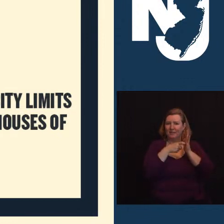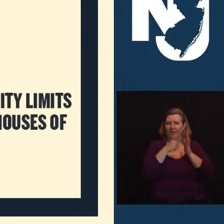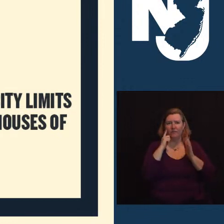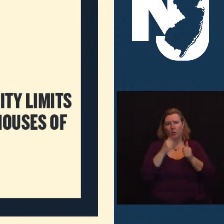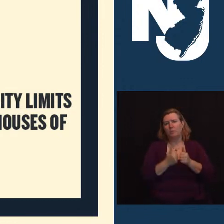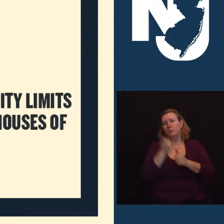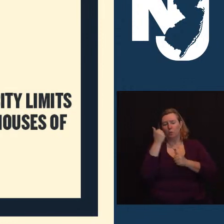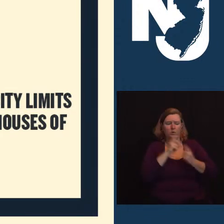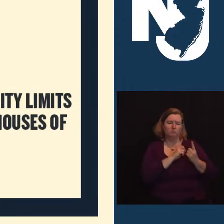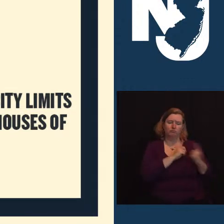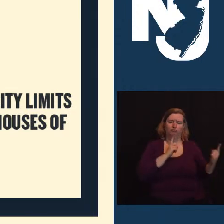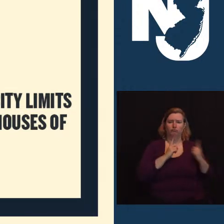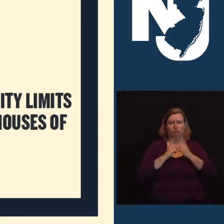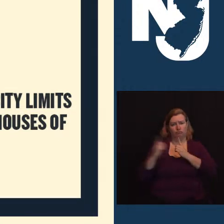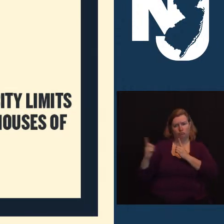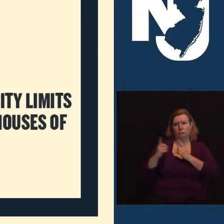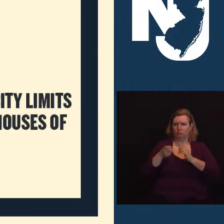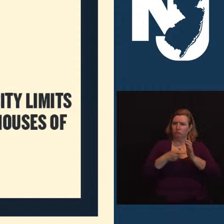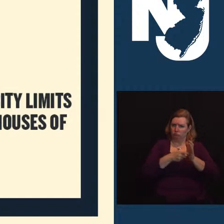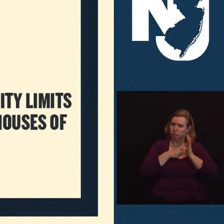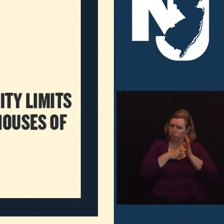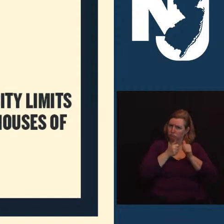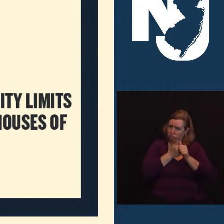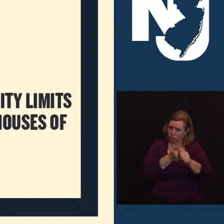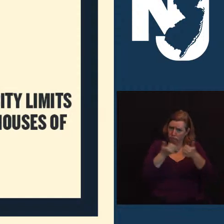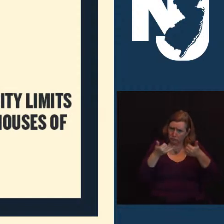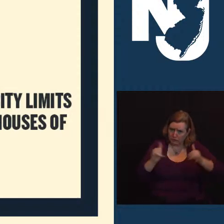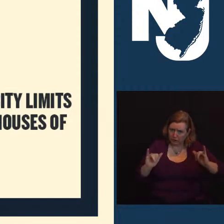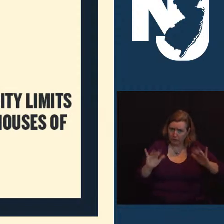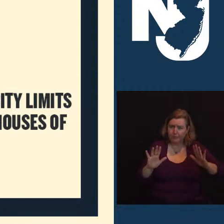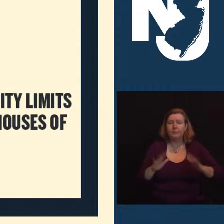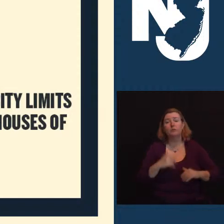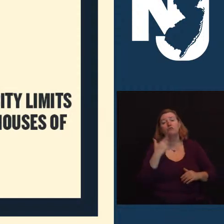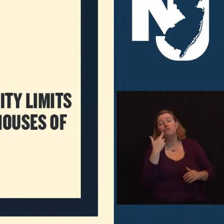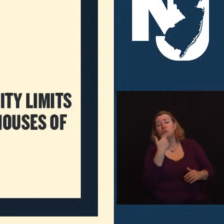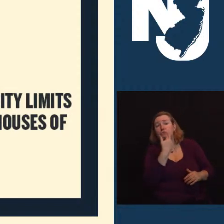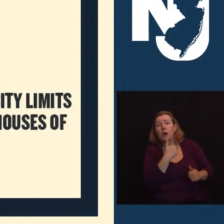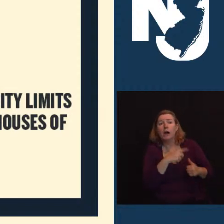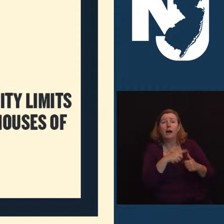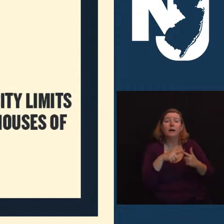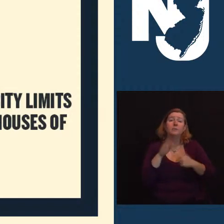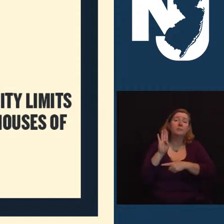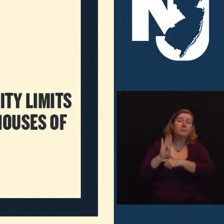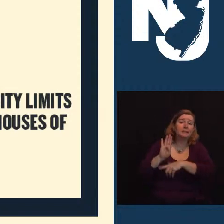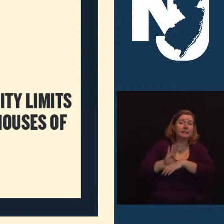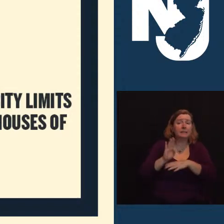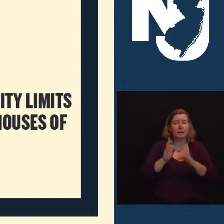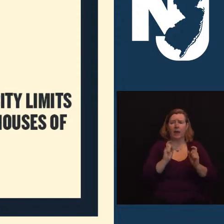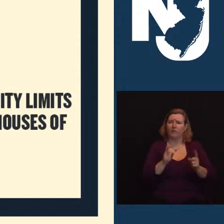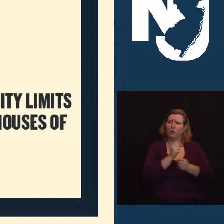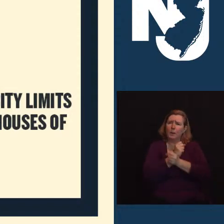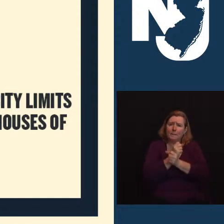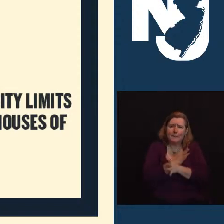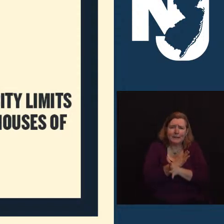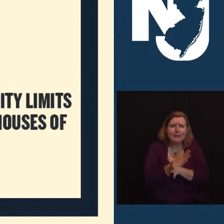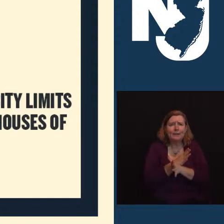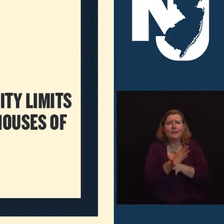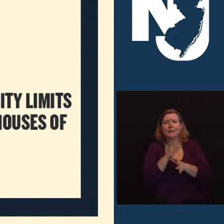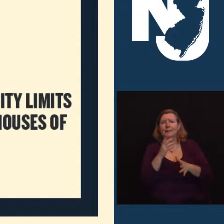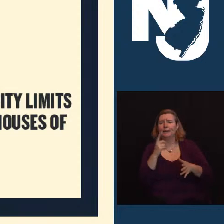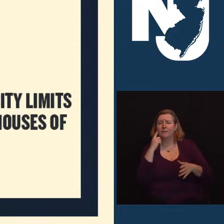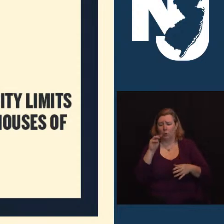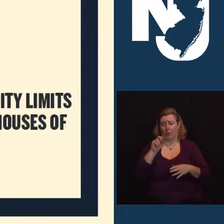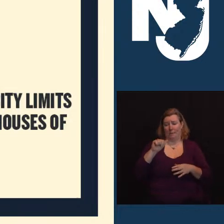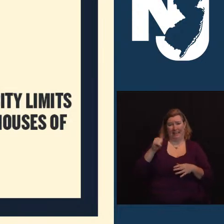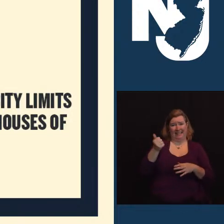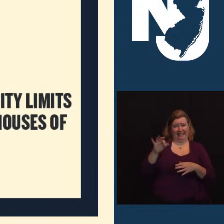Our business community, and especially our restaurants, have been preparing for this since we announced these plans 9 days ago. And since all